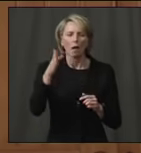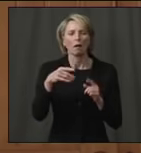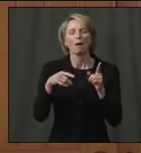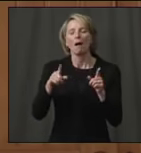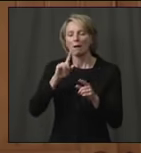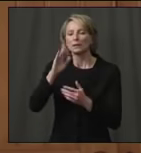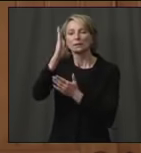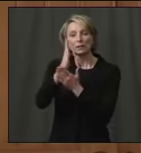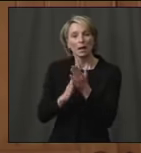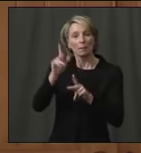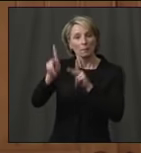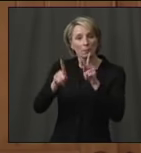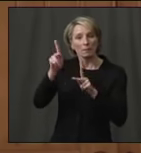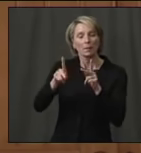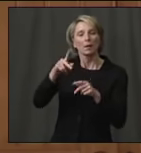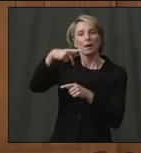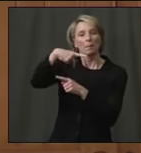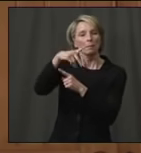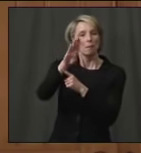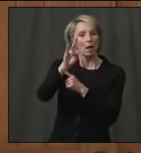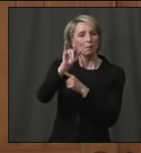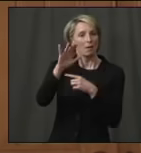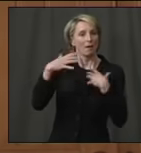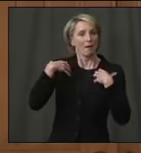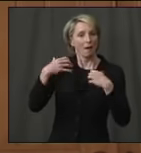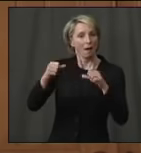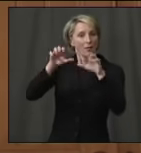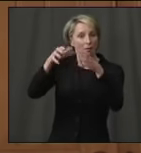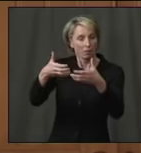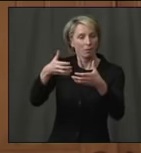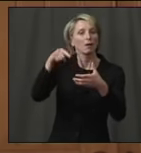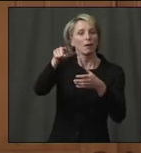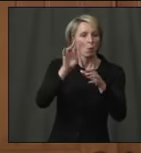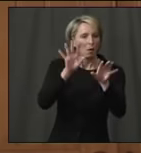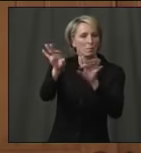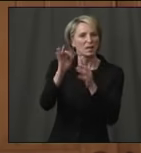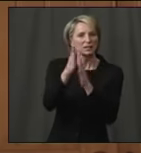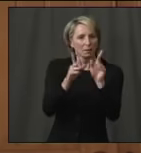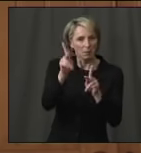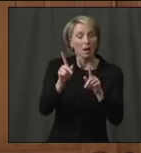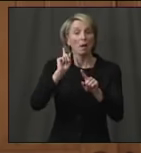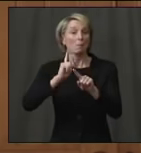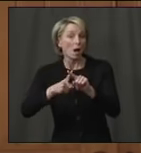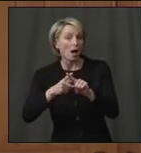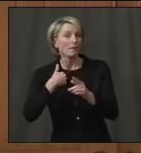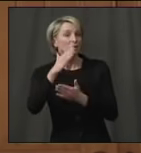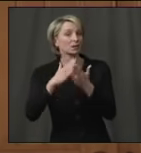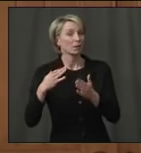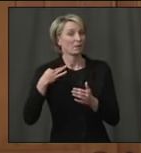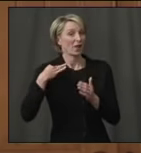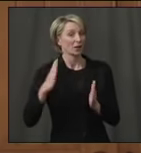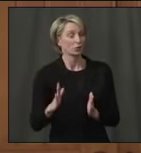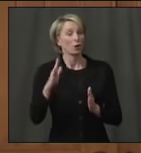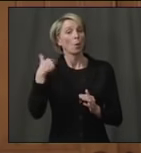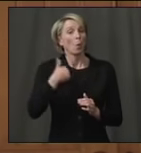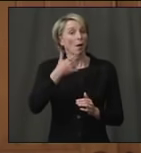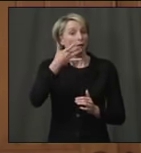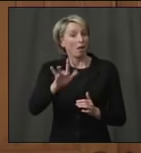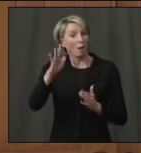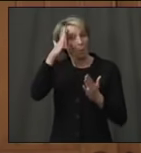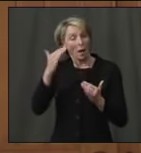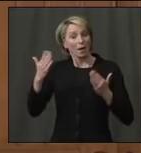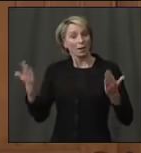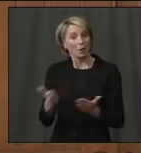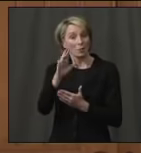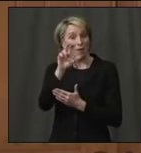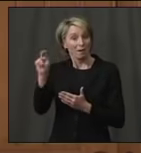of about 400 to 500 volunteers. We're blessed in this state with a number of universities with very strong public health departments and students who